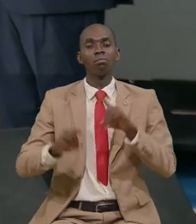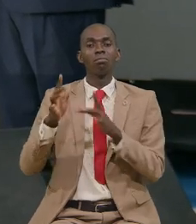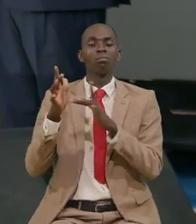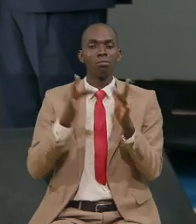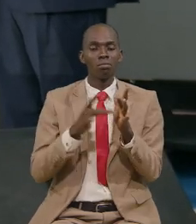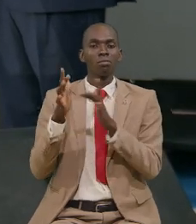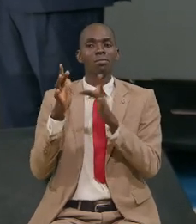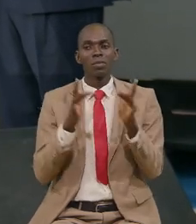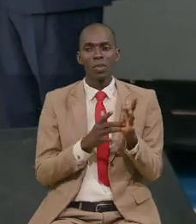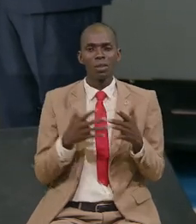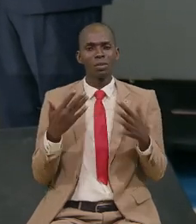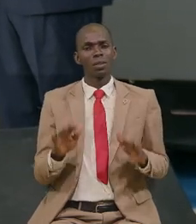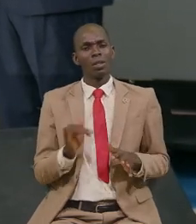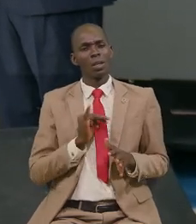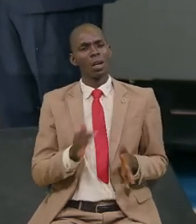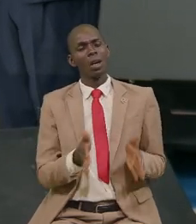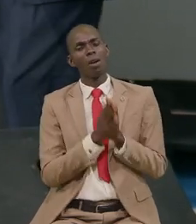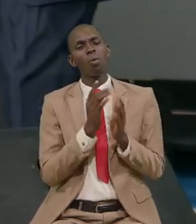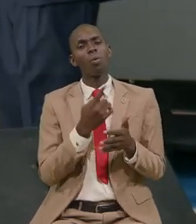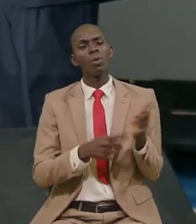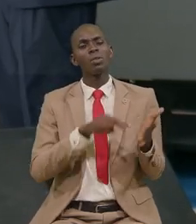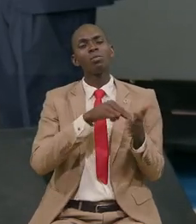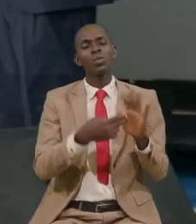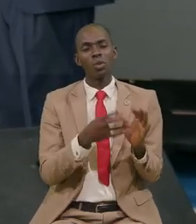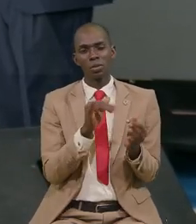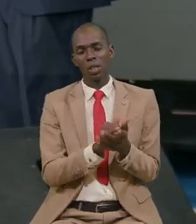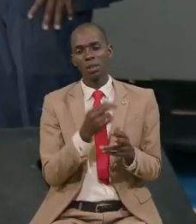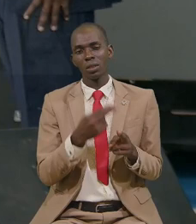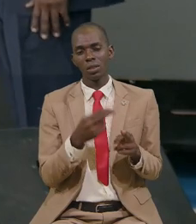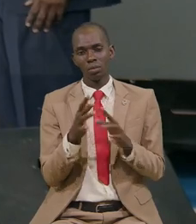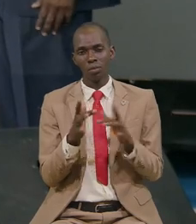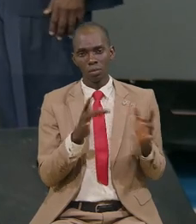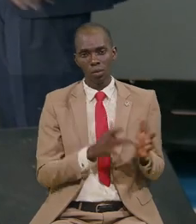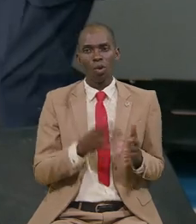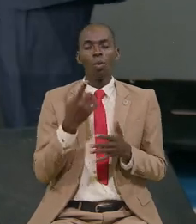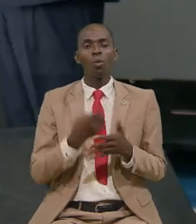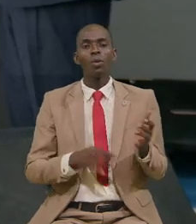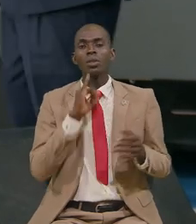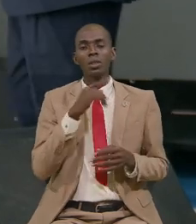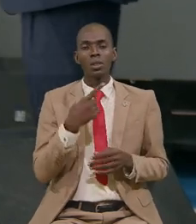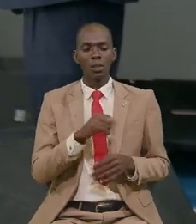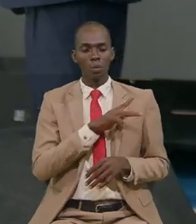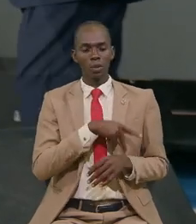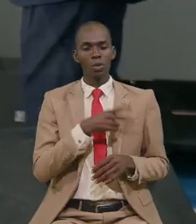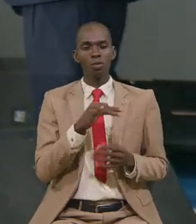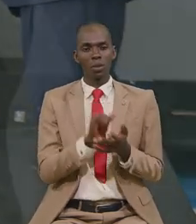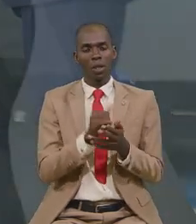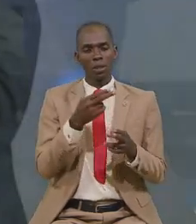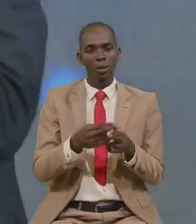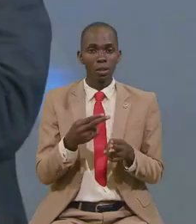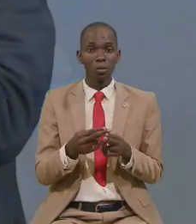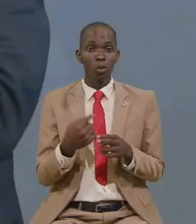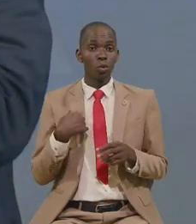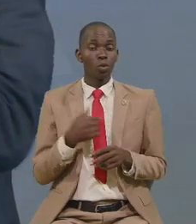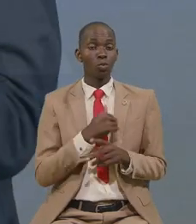say, what does the name signify? What does his personality signify? We're talking about Jesus,